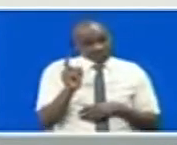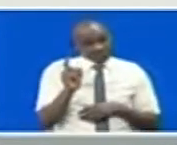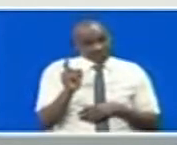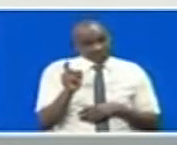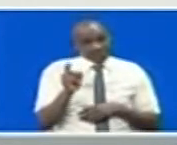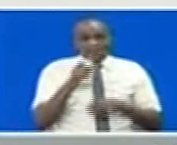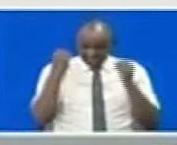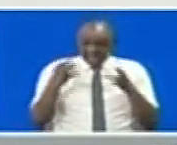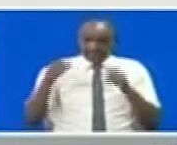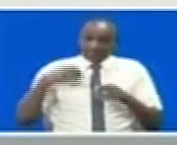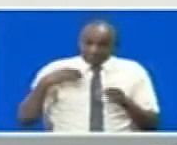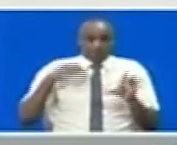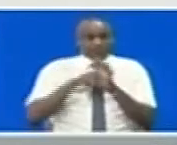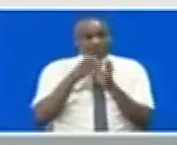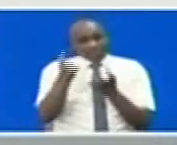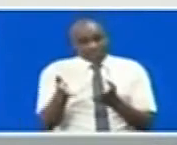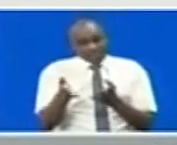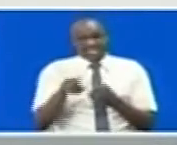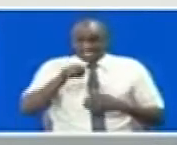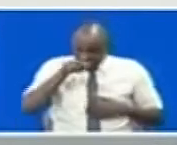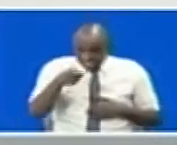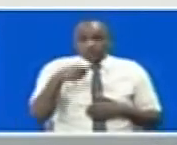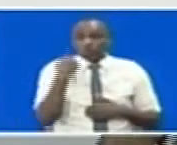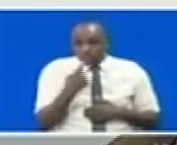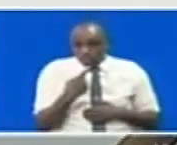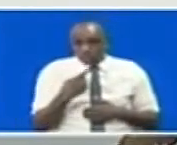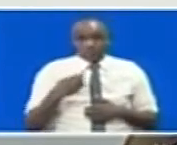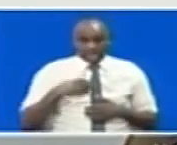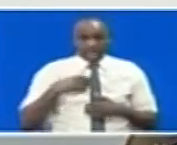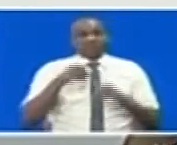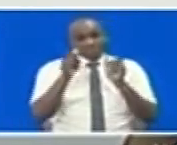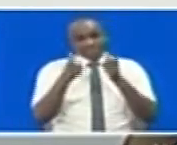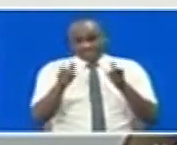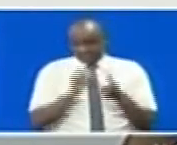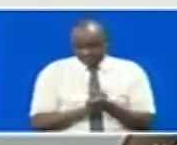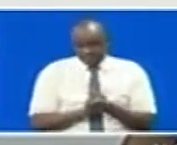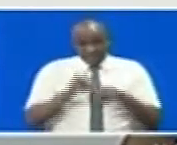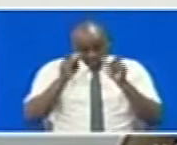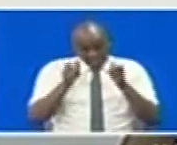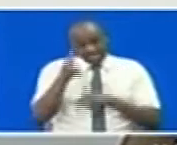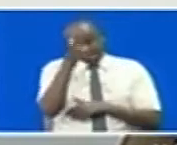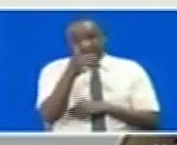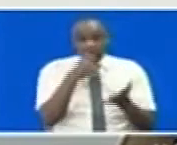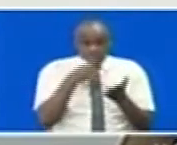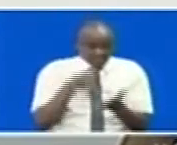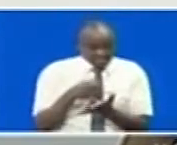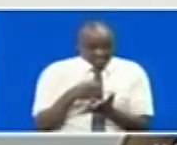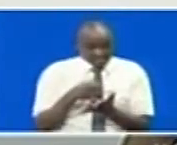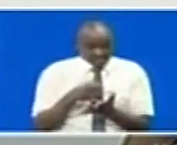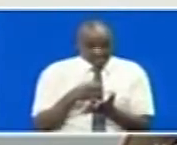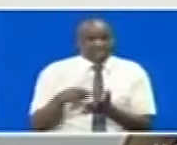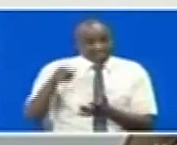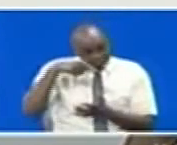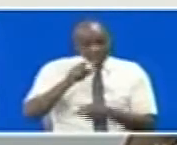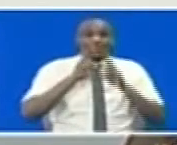of players in this. Chief among them is the press. It is the press that actually